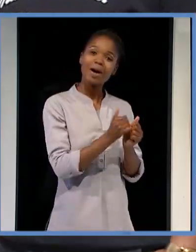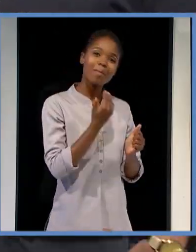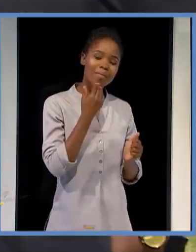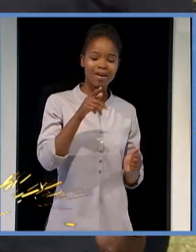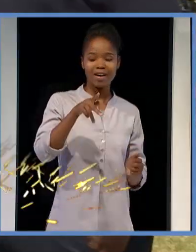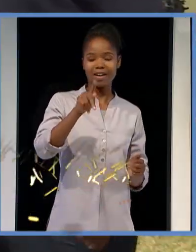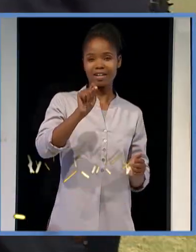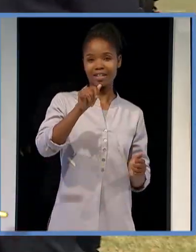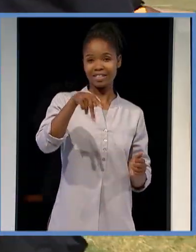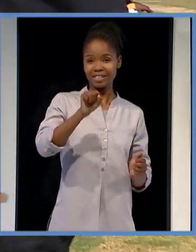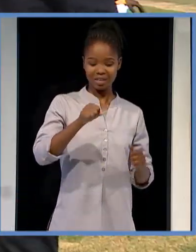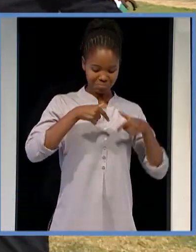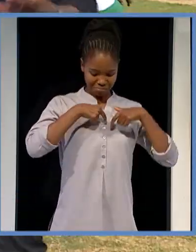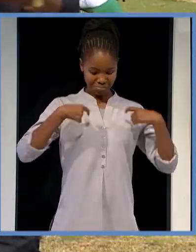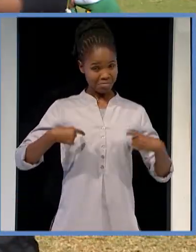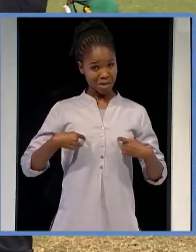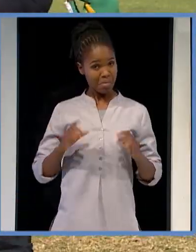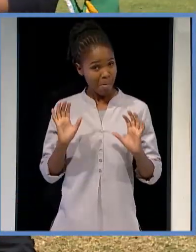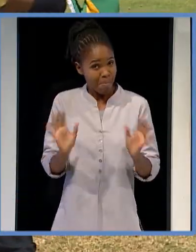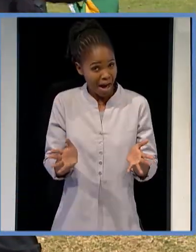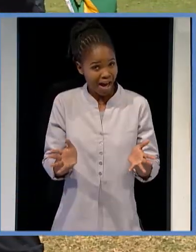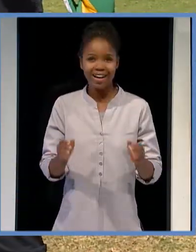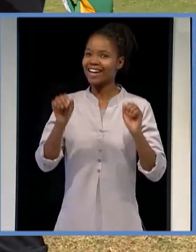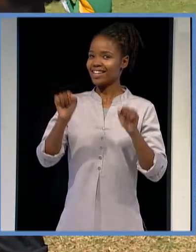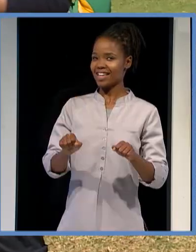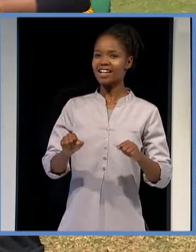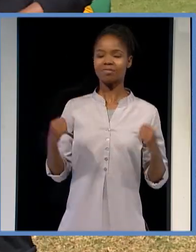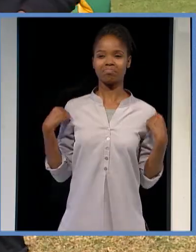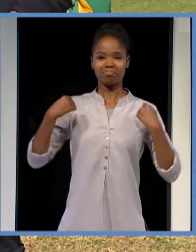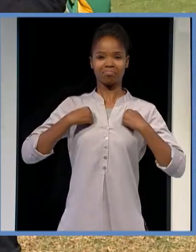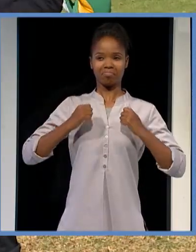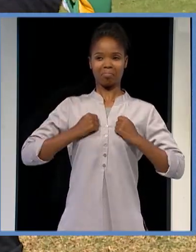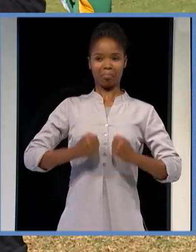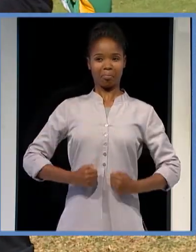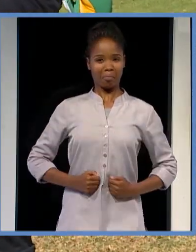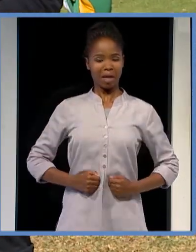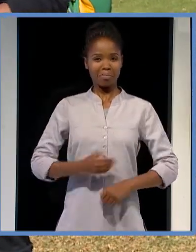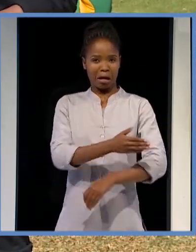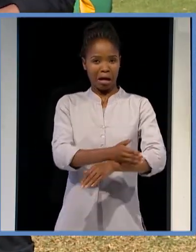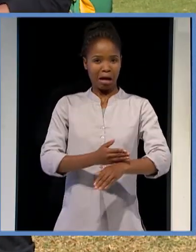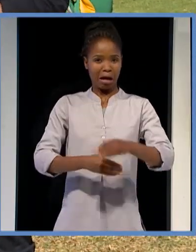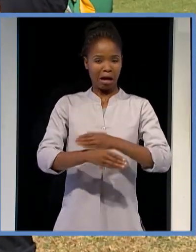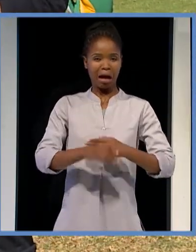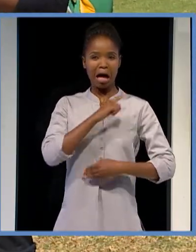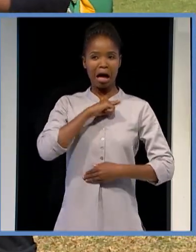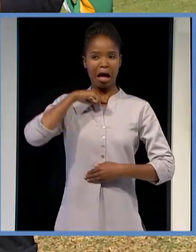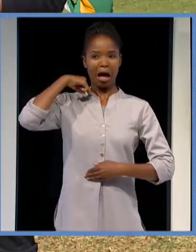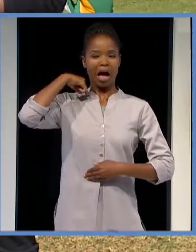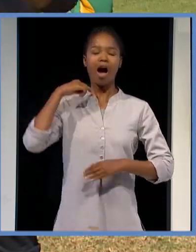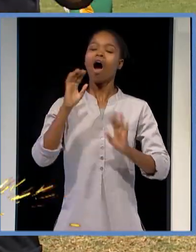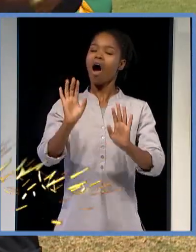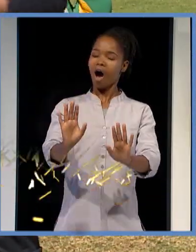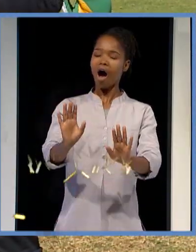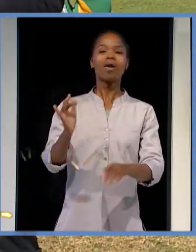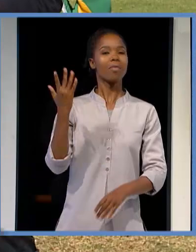Shampooniza. Yes. That's all, folks. Yes, that's all. As you can see, I'm wearing like a sweater, and you're thinking, yo, he's getting what? No. I had flu,